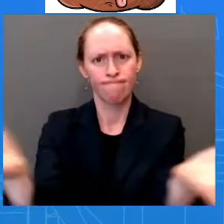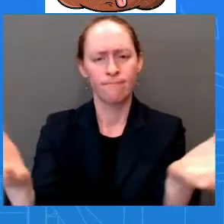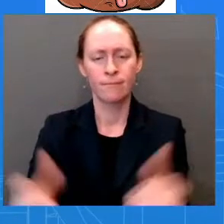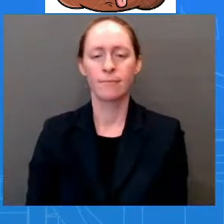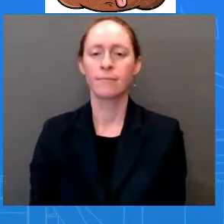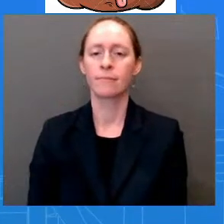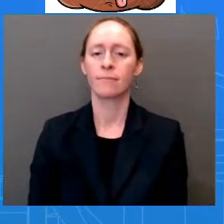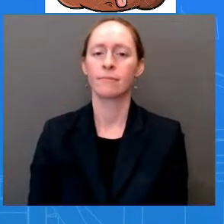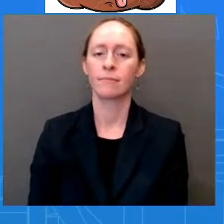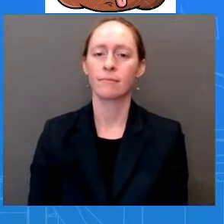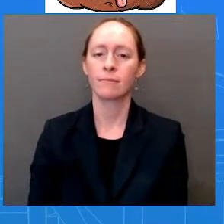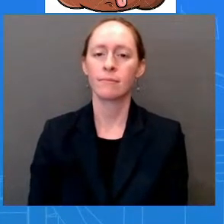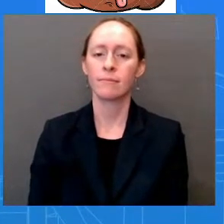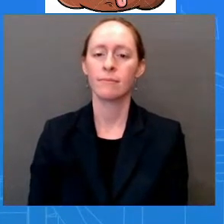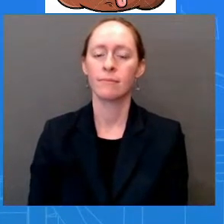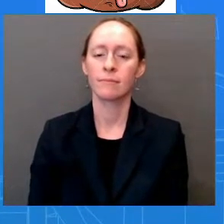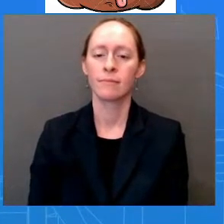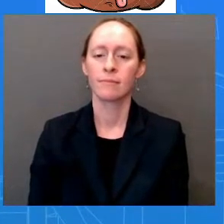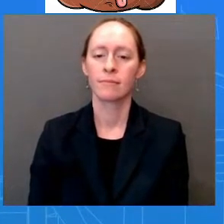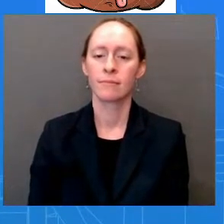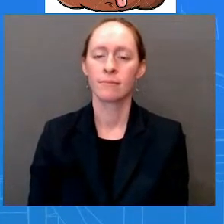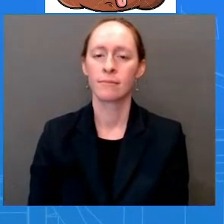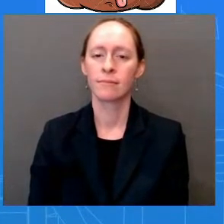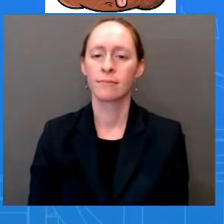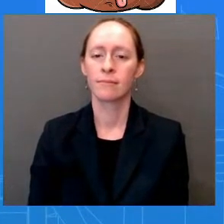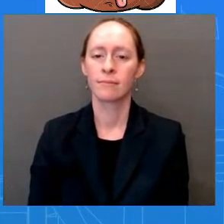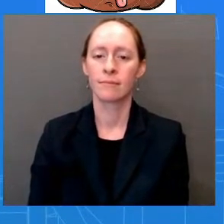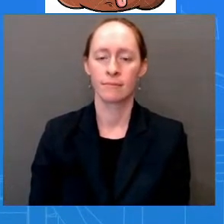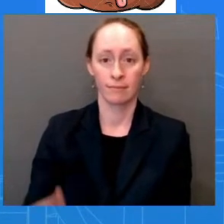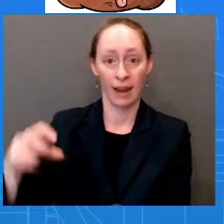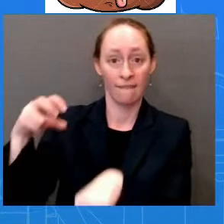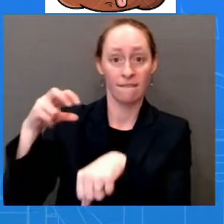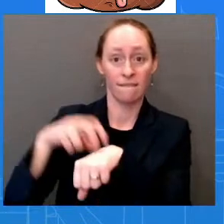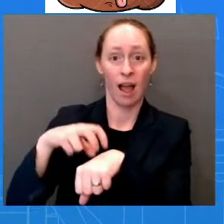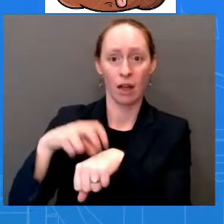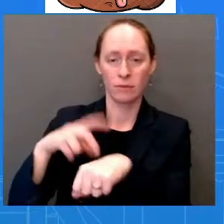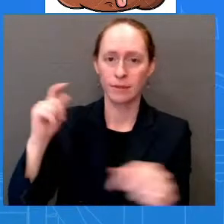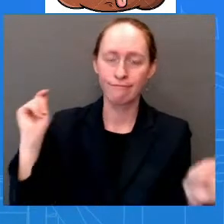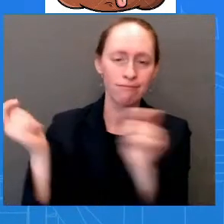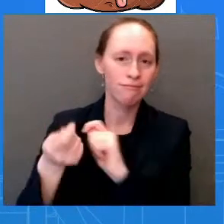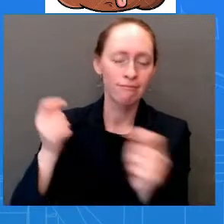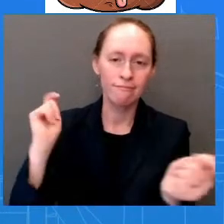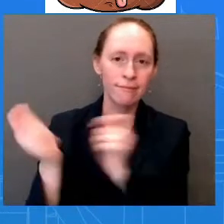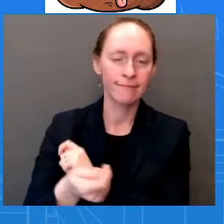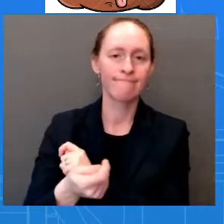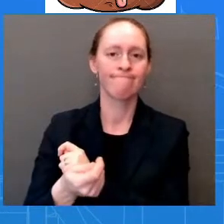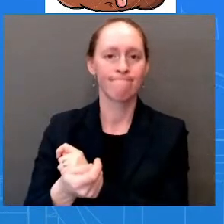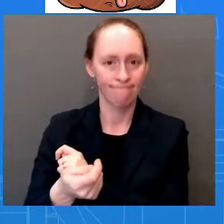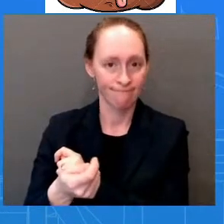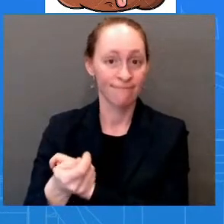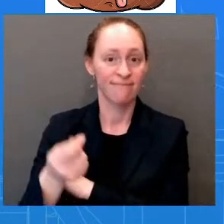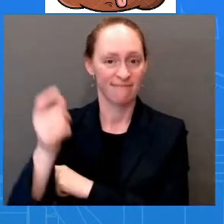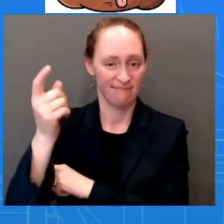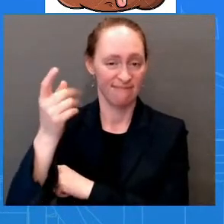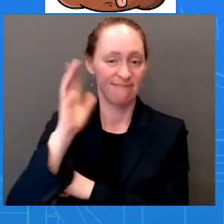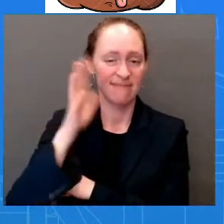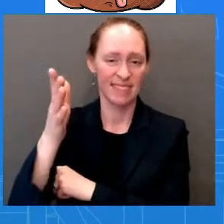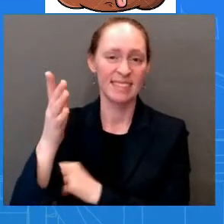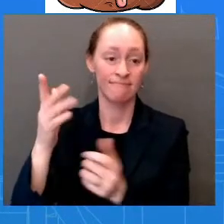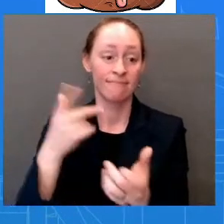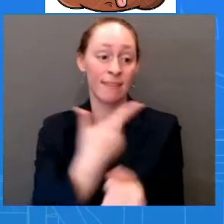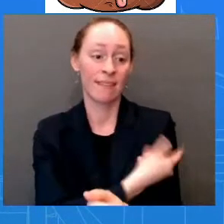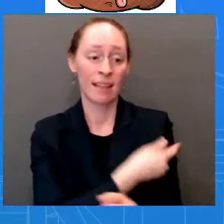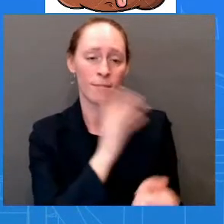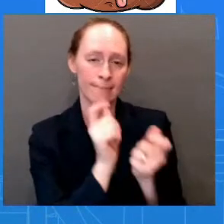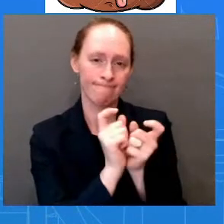And we updated the vaccines. They are working great right now. But the virus will continue to evolve, and at some point down the road next year, we're going to have to update the vaccines